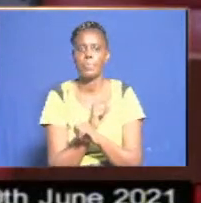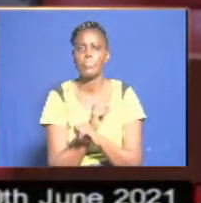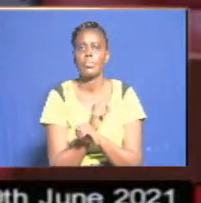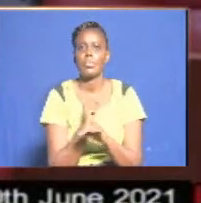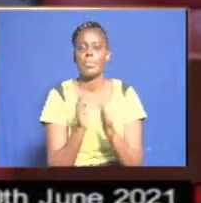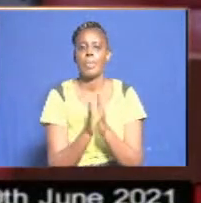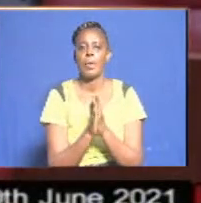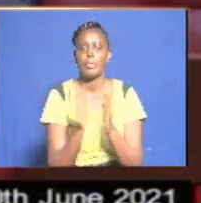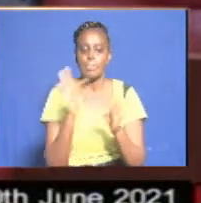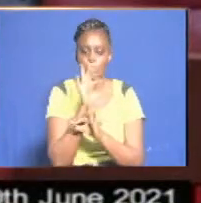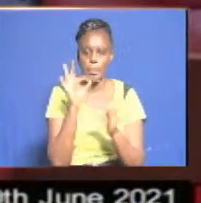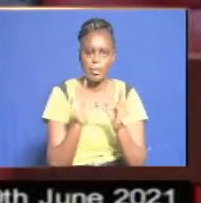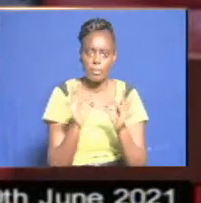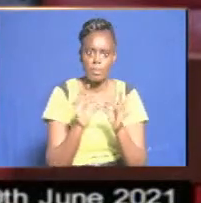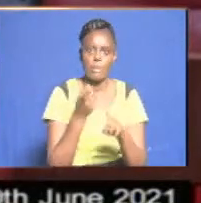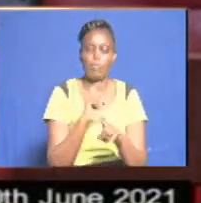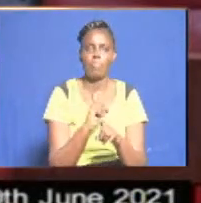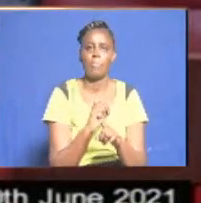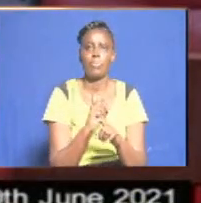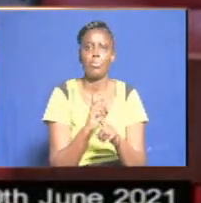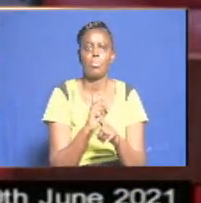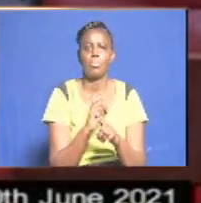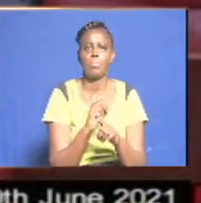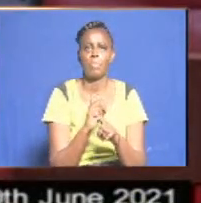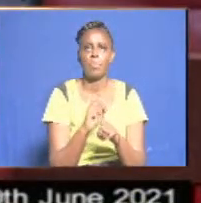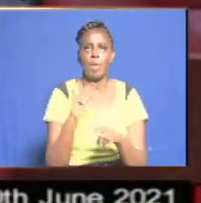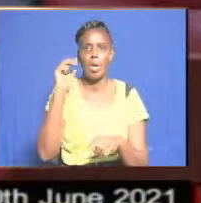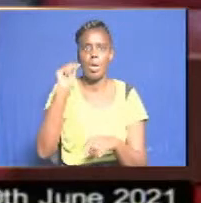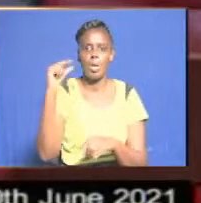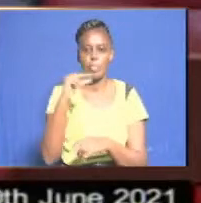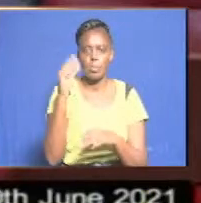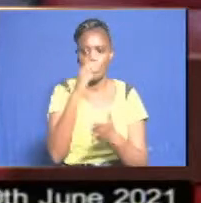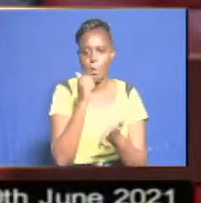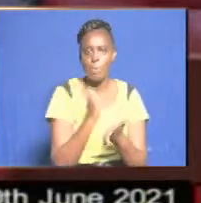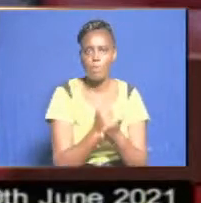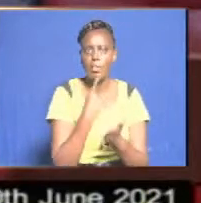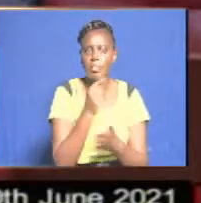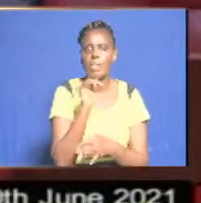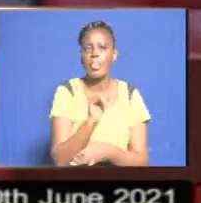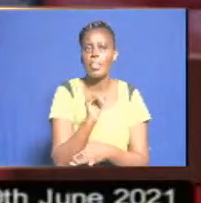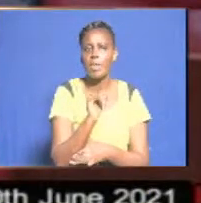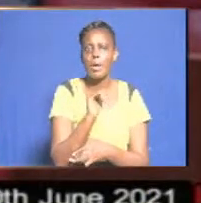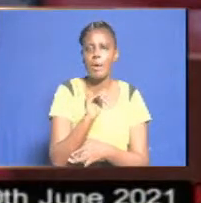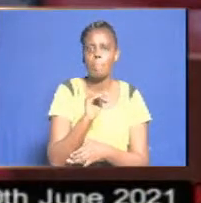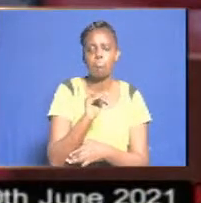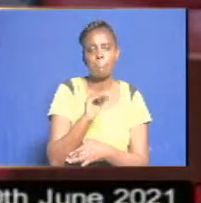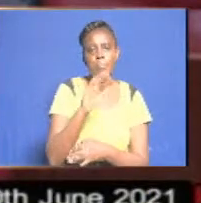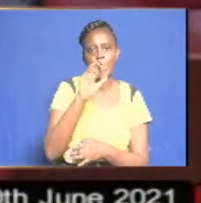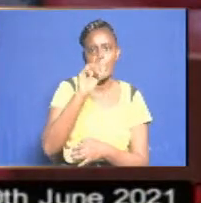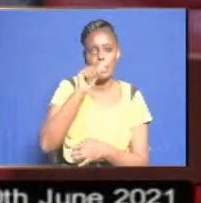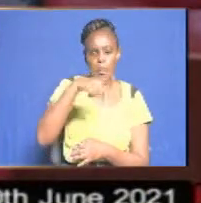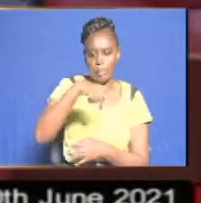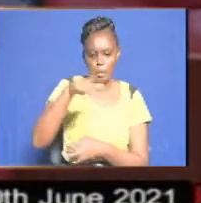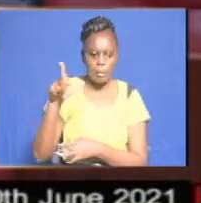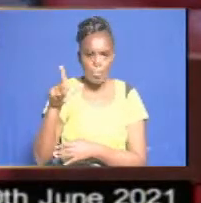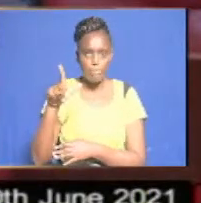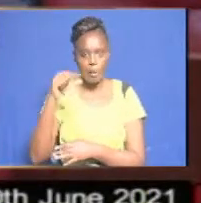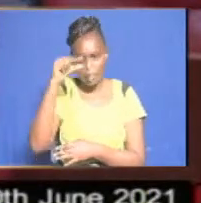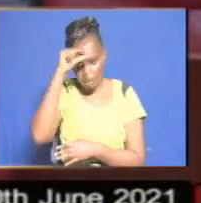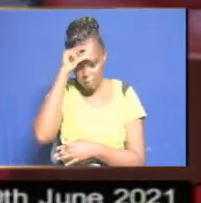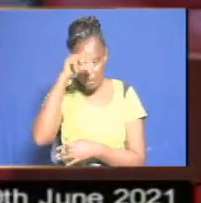and specifically from the Attorney General Office, they say there is a pending appeal. Government had appealed for